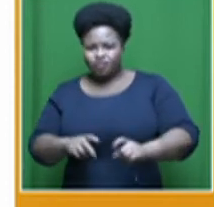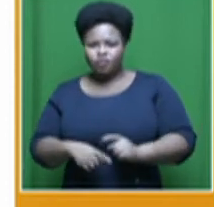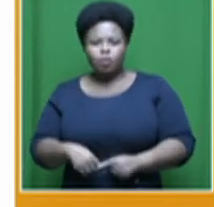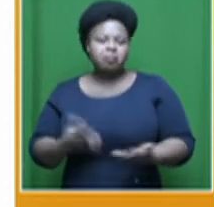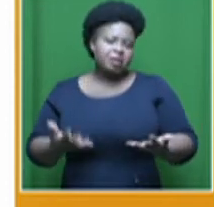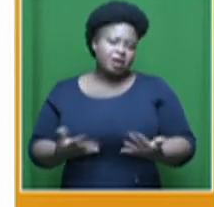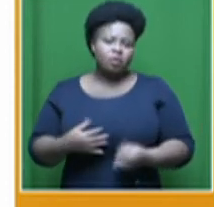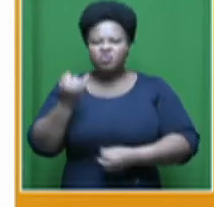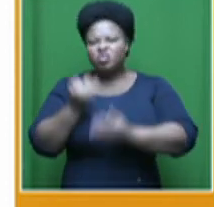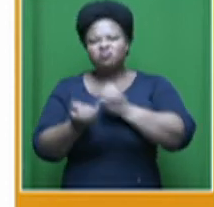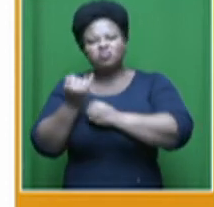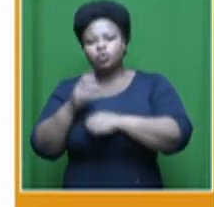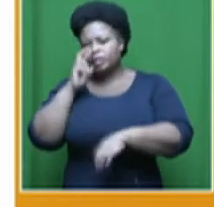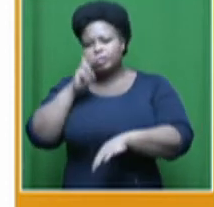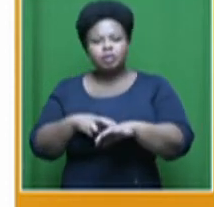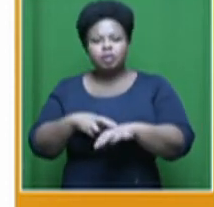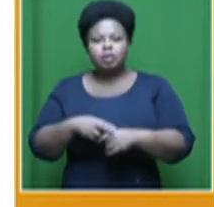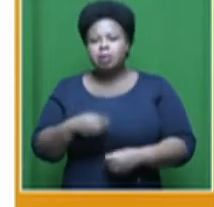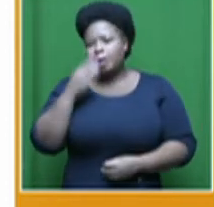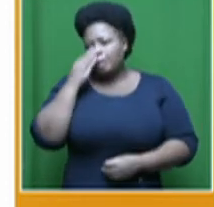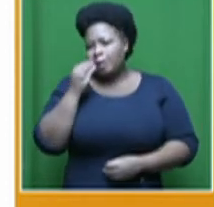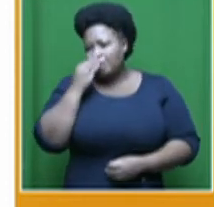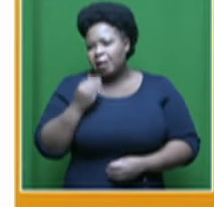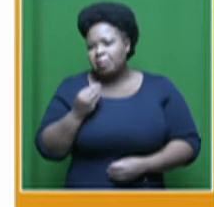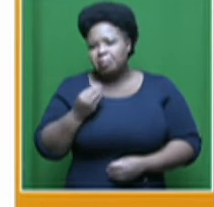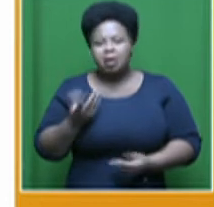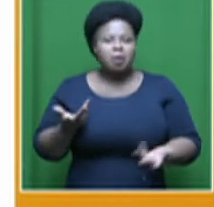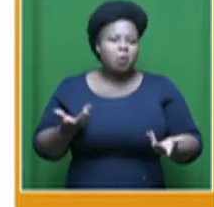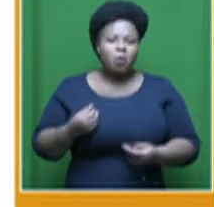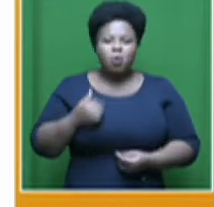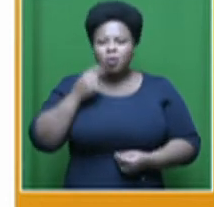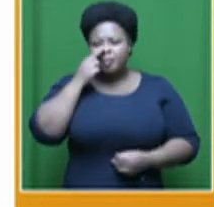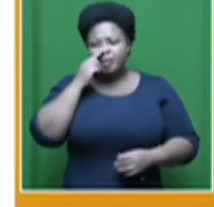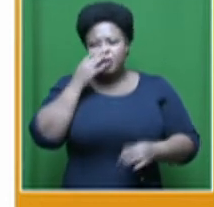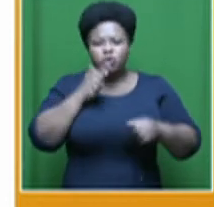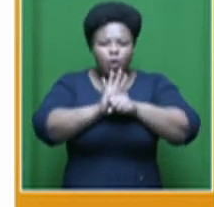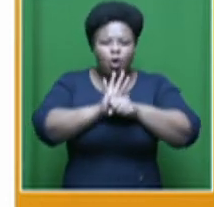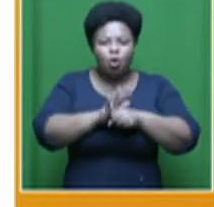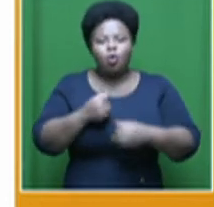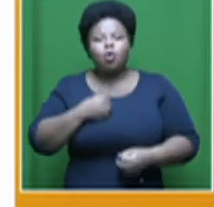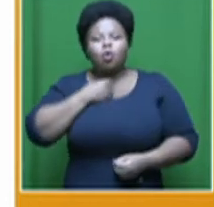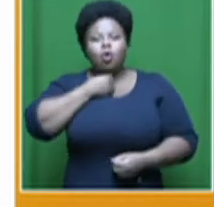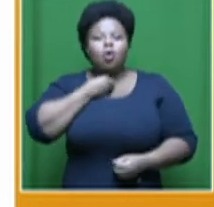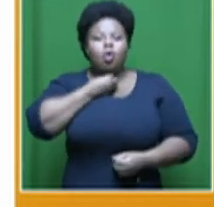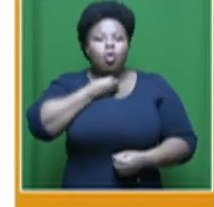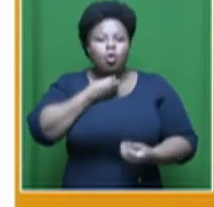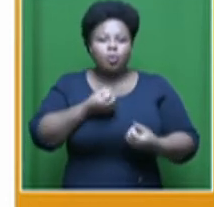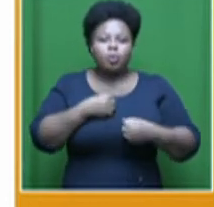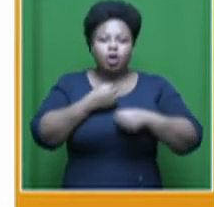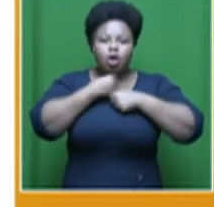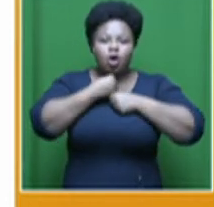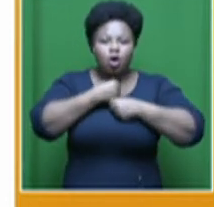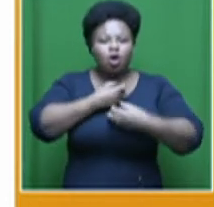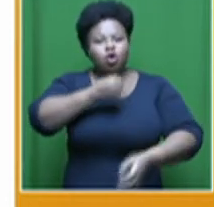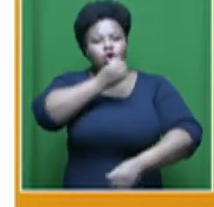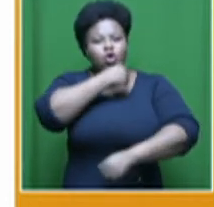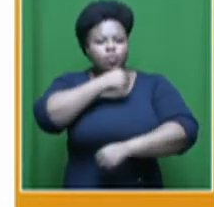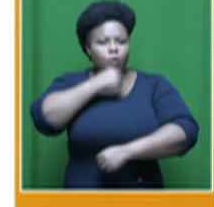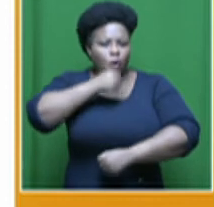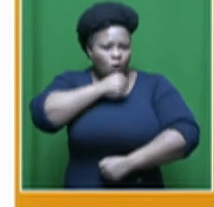individuals just needed to have a simple runny nose or nasal congestion or a cough, and we would include the investigation of